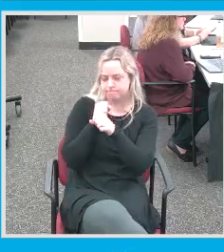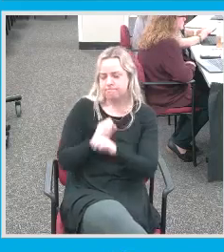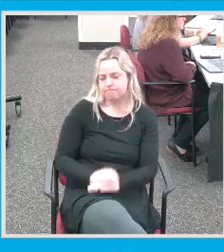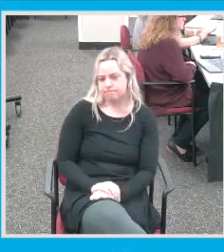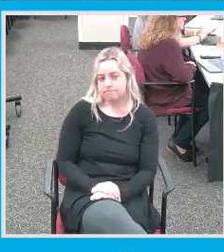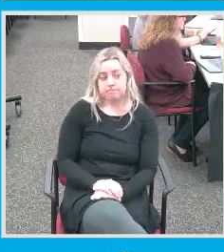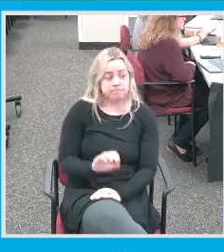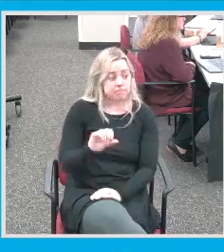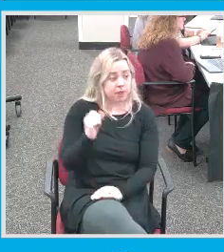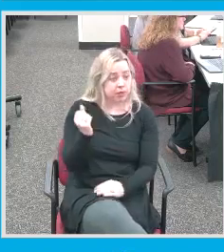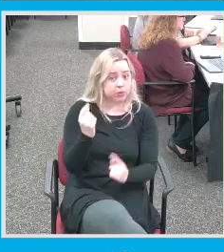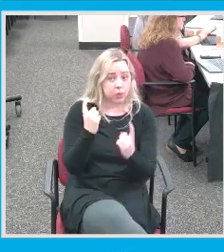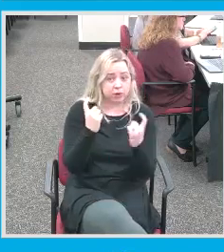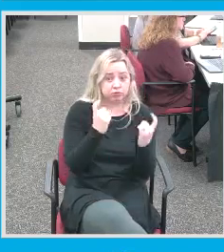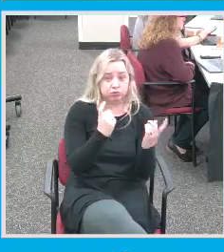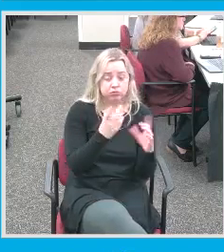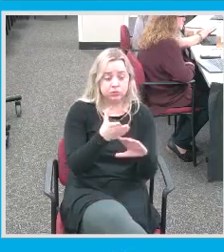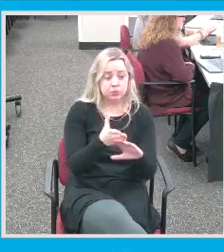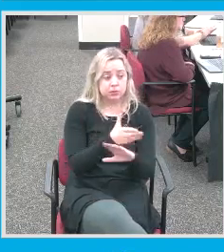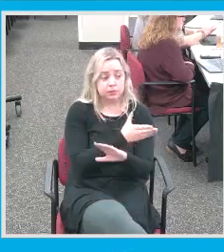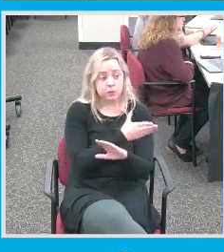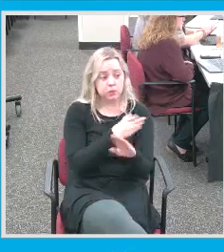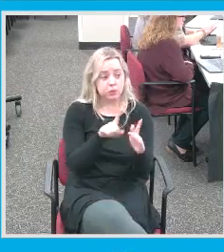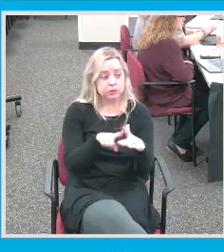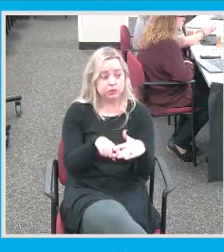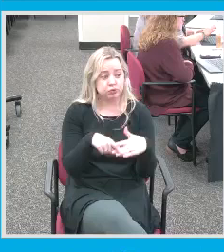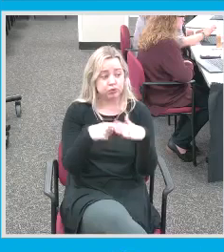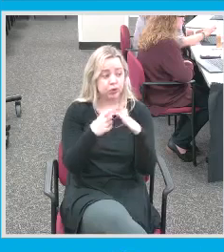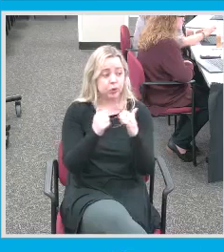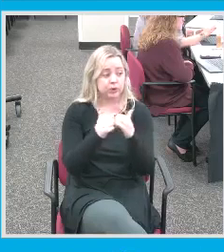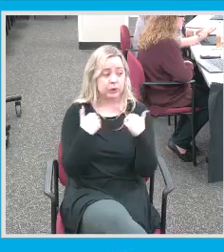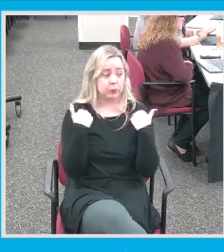Any other questions before we jump into the youth presentation?